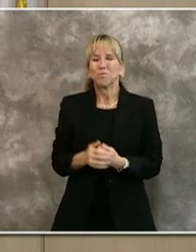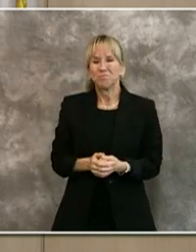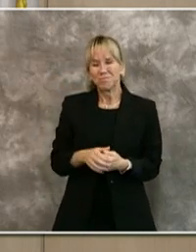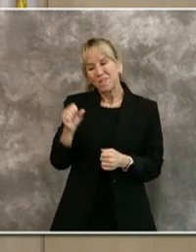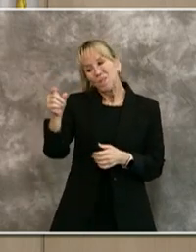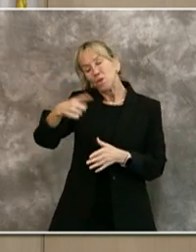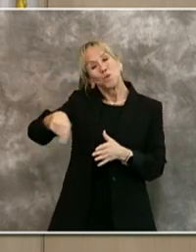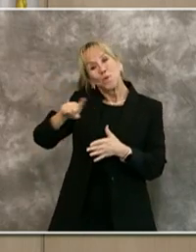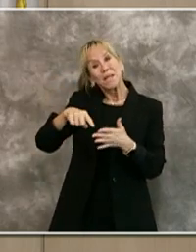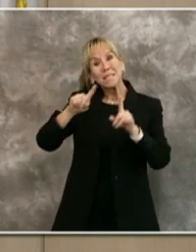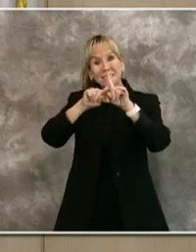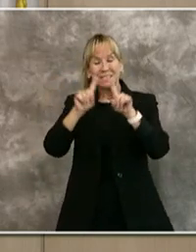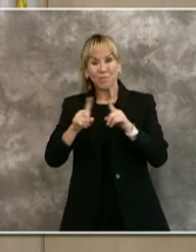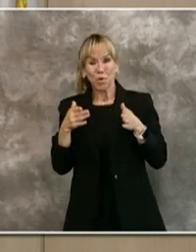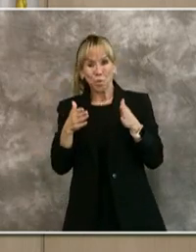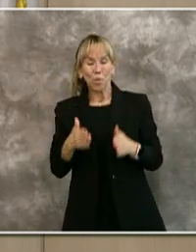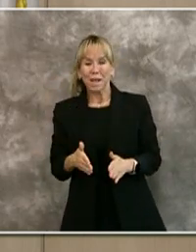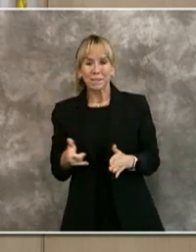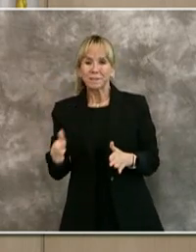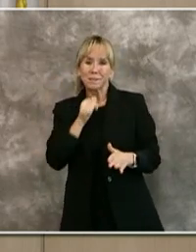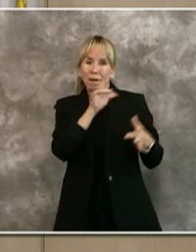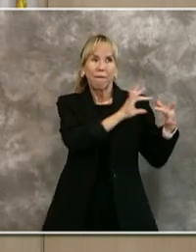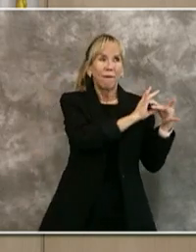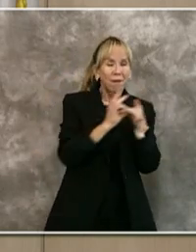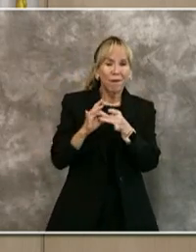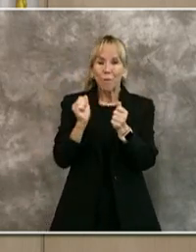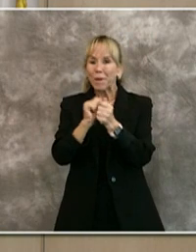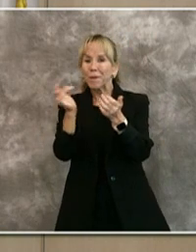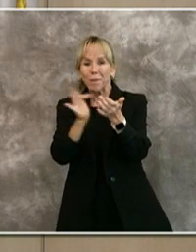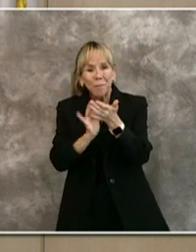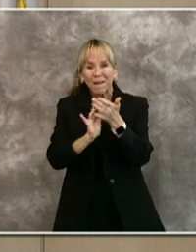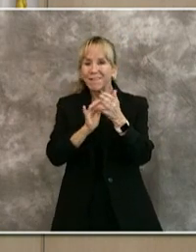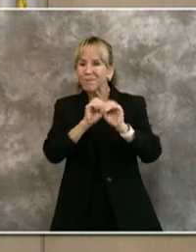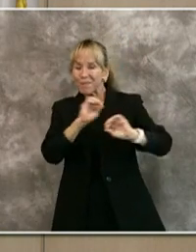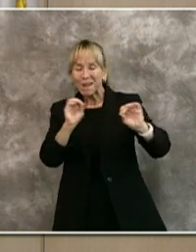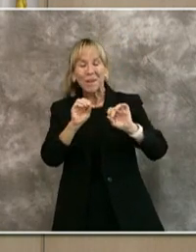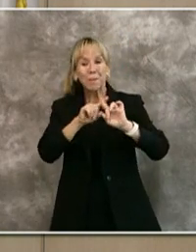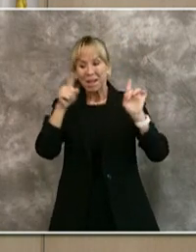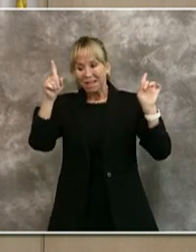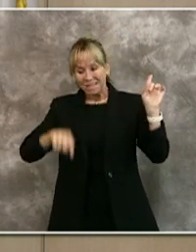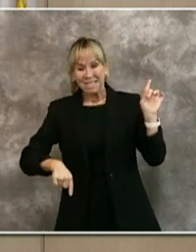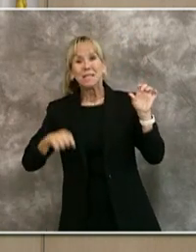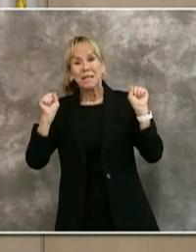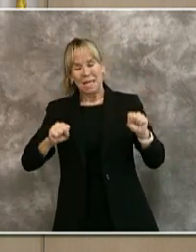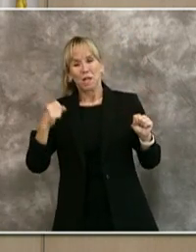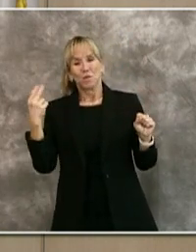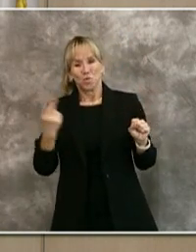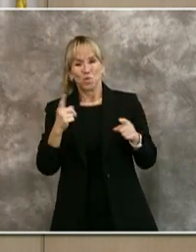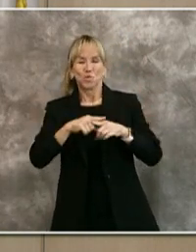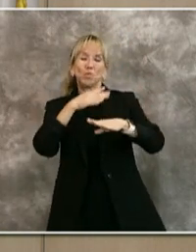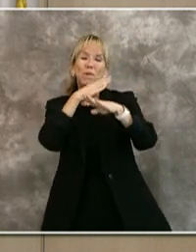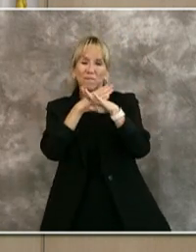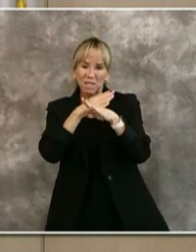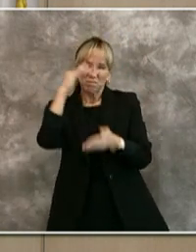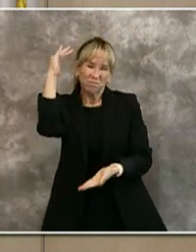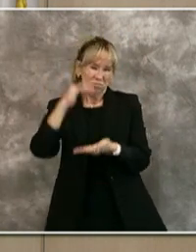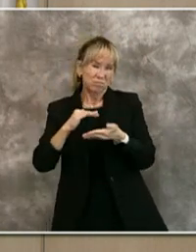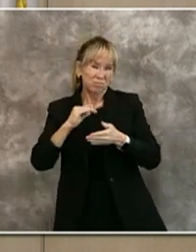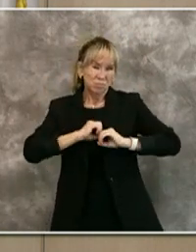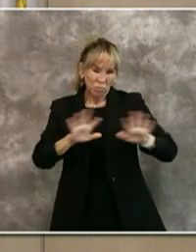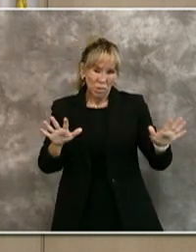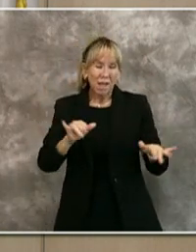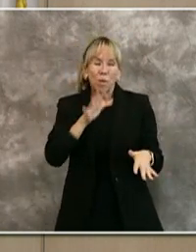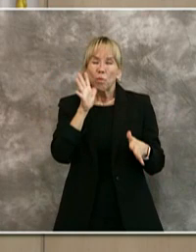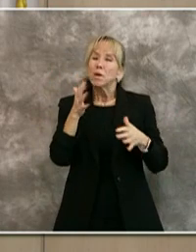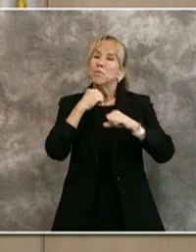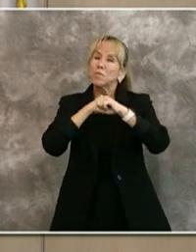non-pharmaceutical interventions are proven, evidence-based strategies to protect the public's health. We know the actions